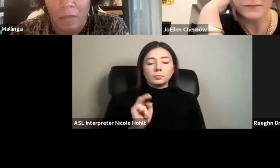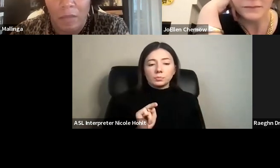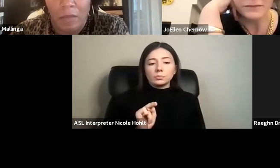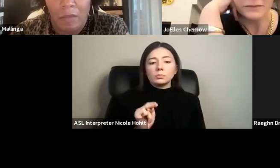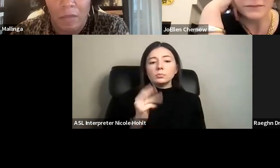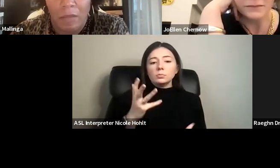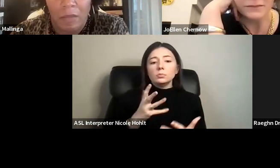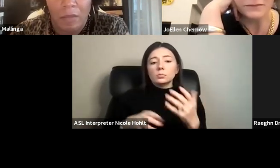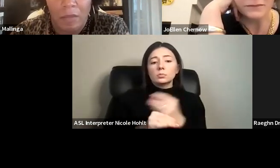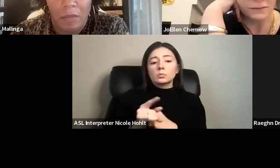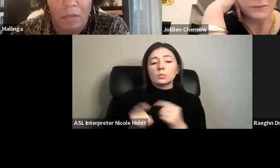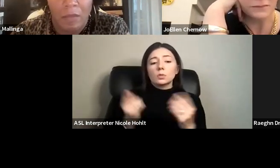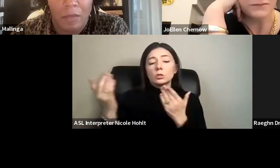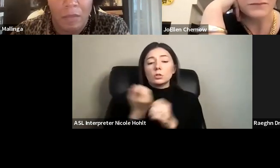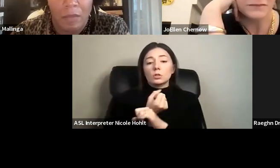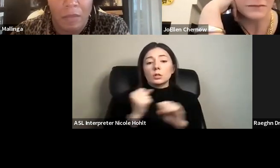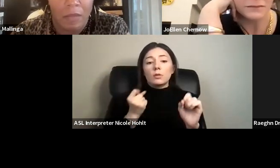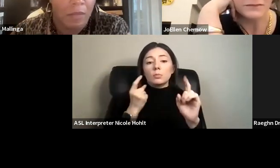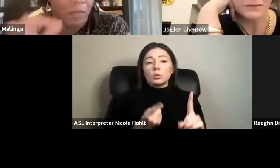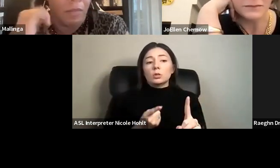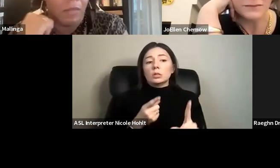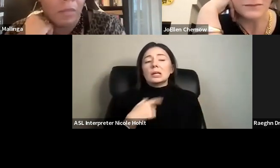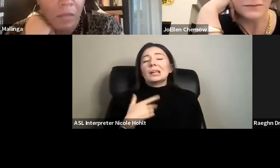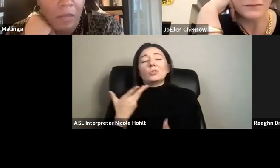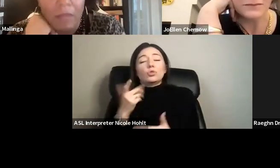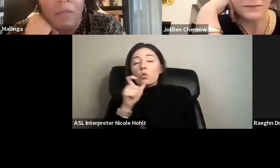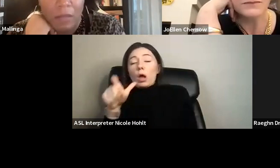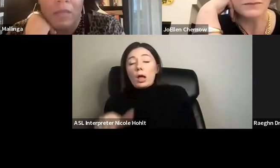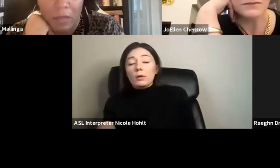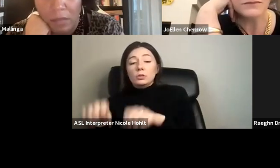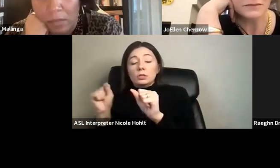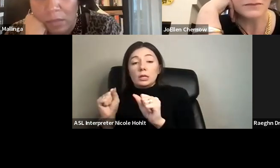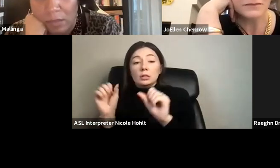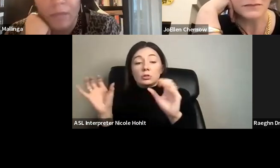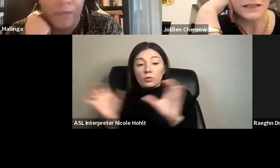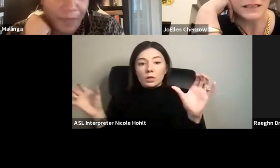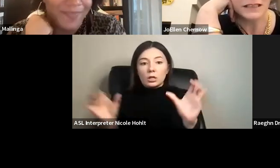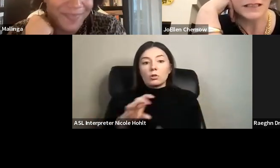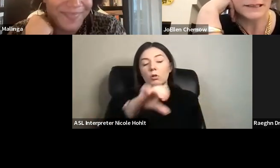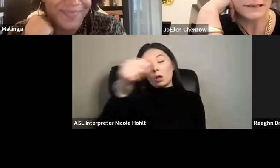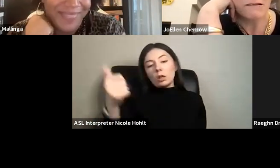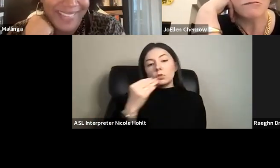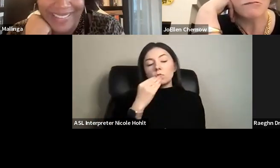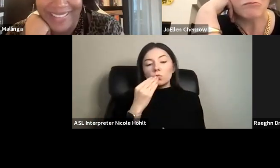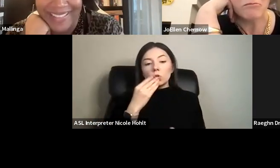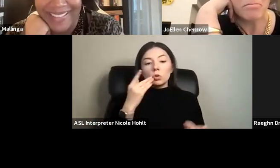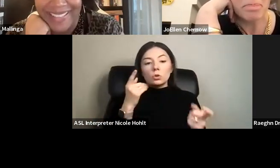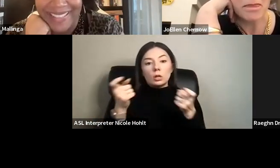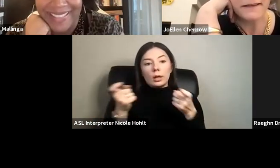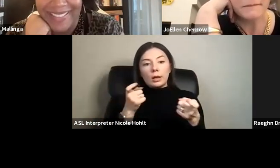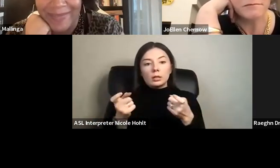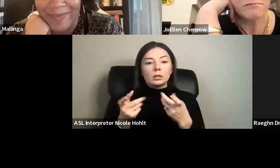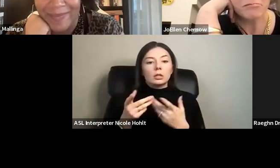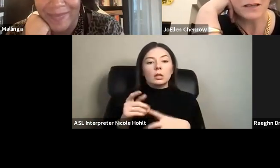point. You do not have to take the serve safe. There are other food handler certificates that you can take. So it